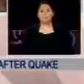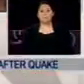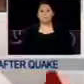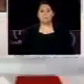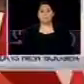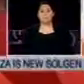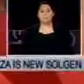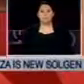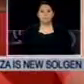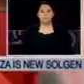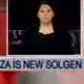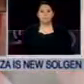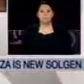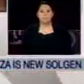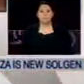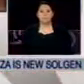Order.